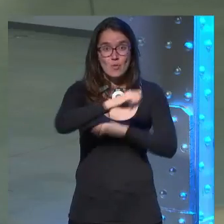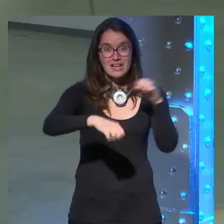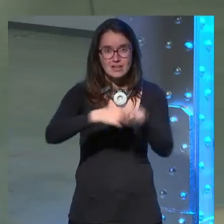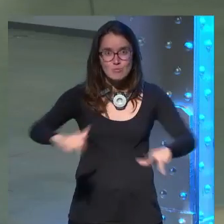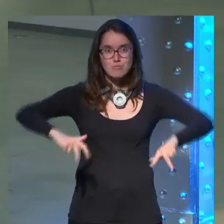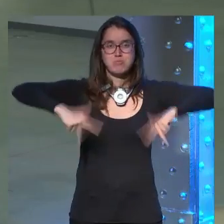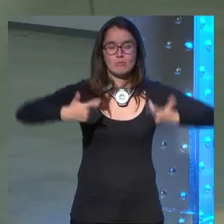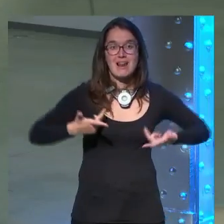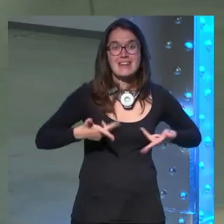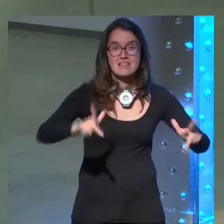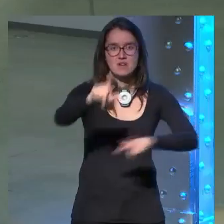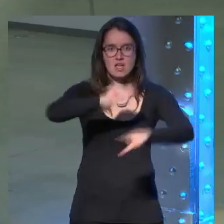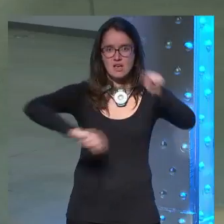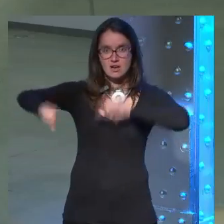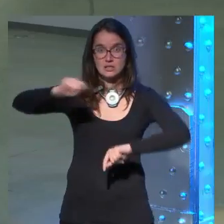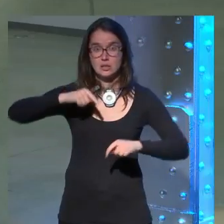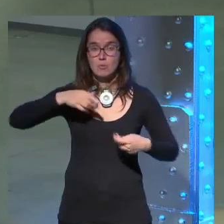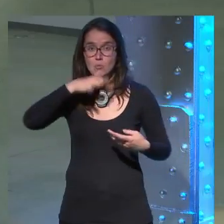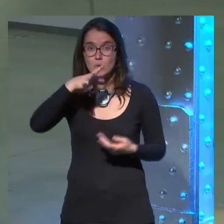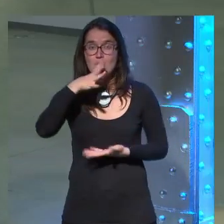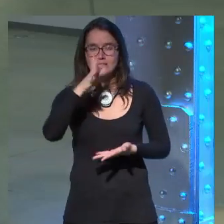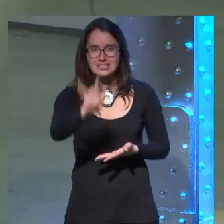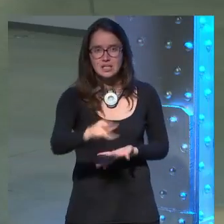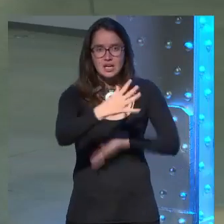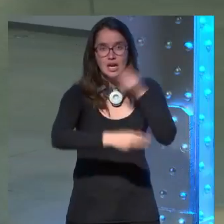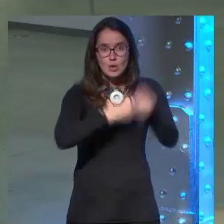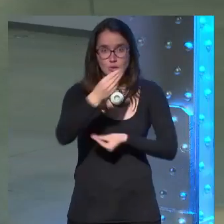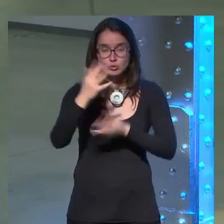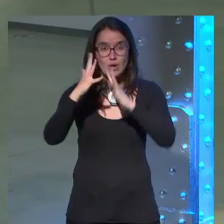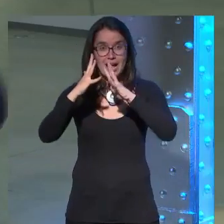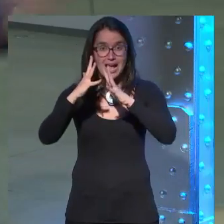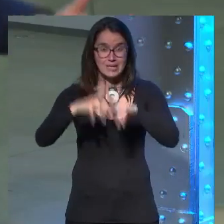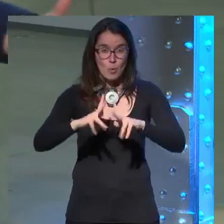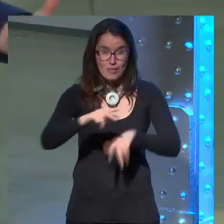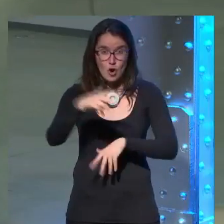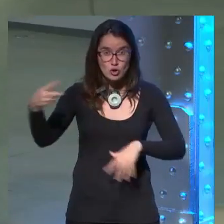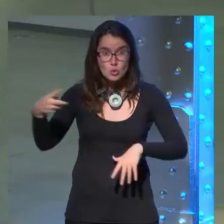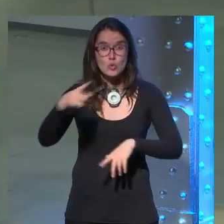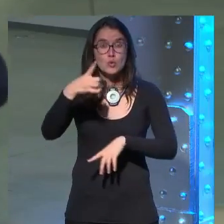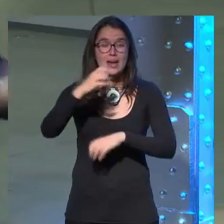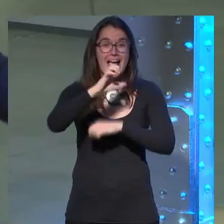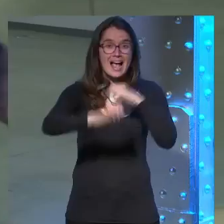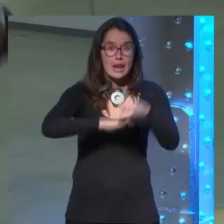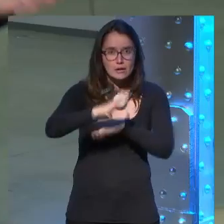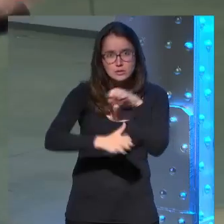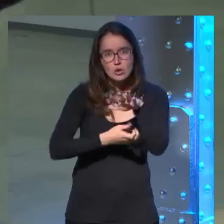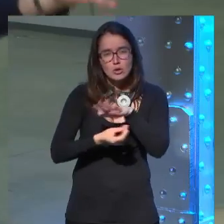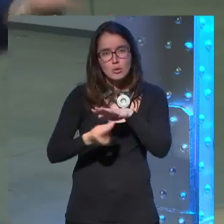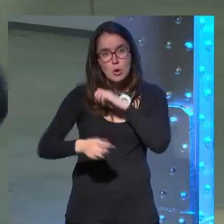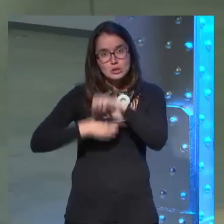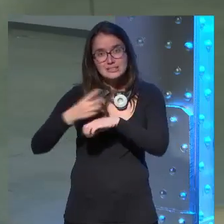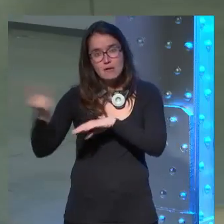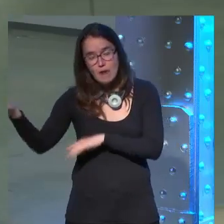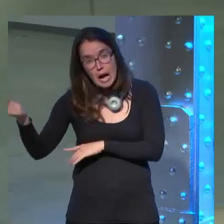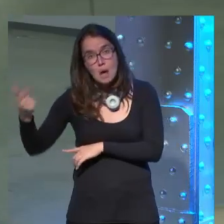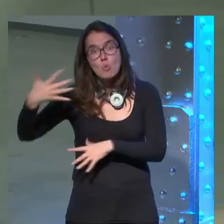because if you run an equation in quantum physics, an electron goes through this slit or this slit and you can never know where it's